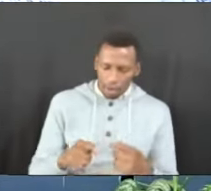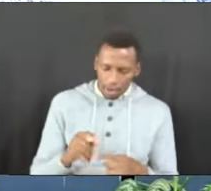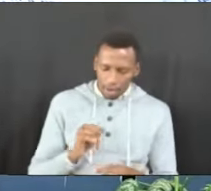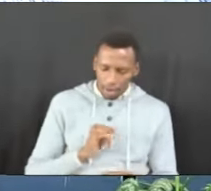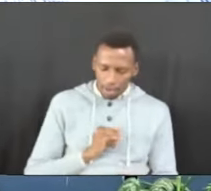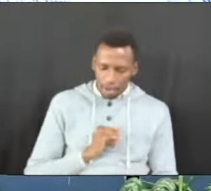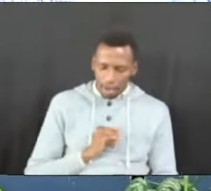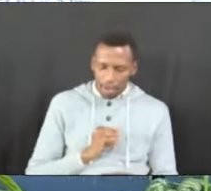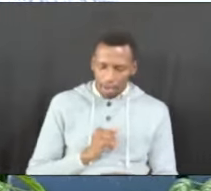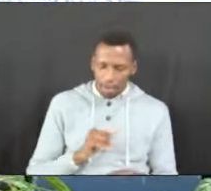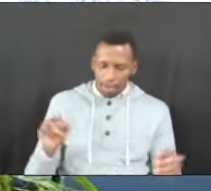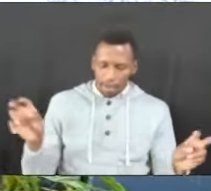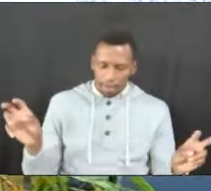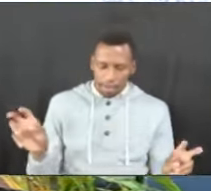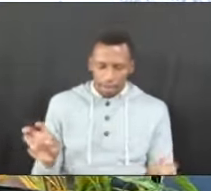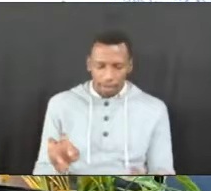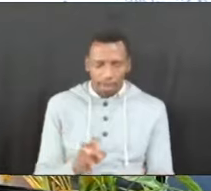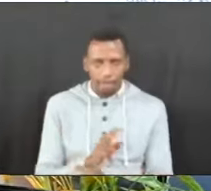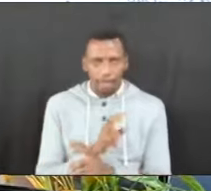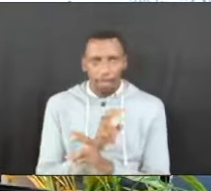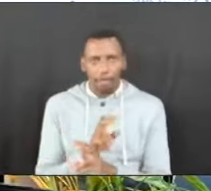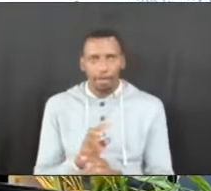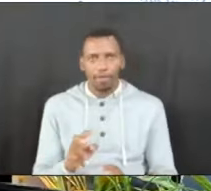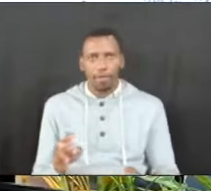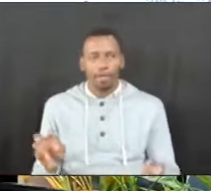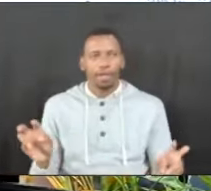"When I